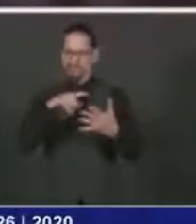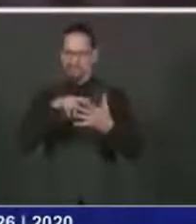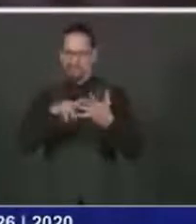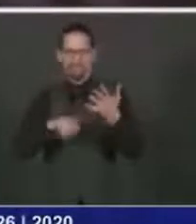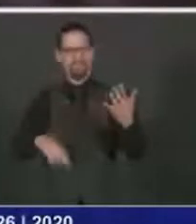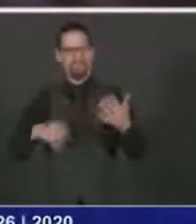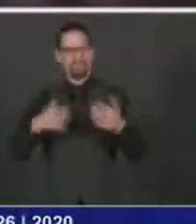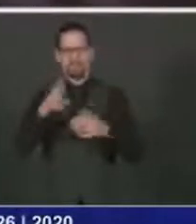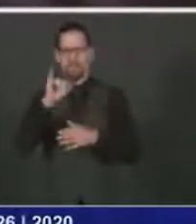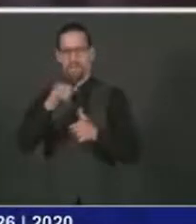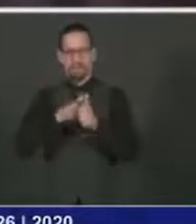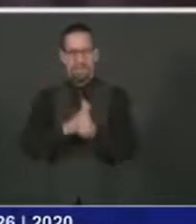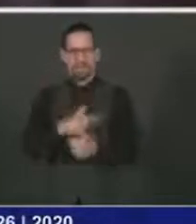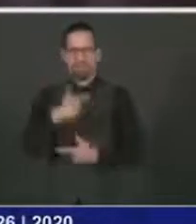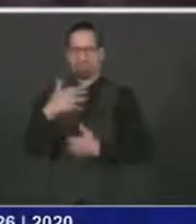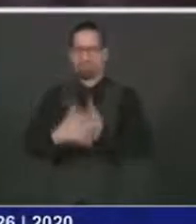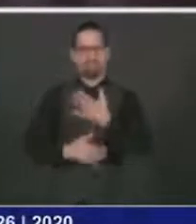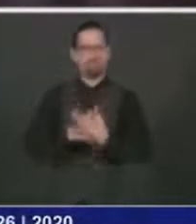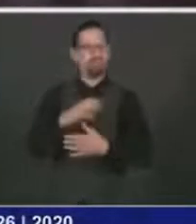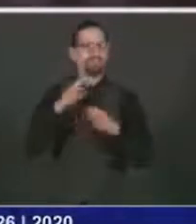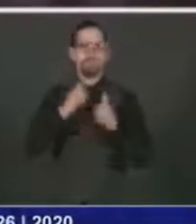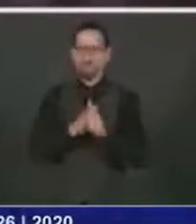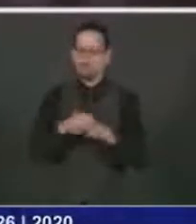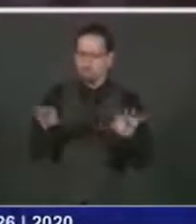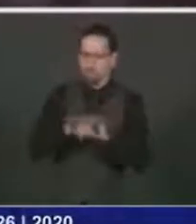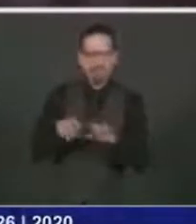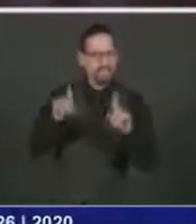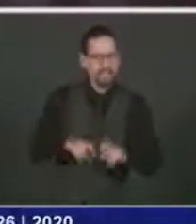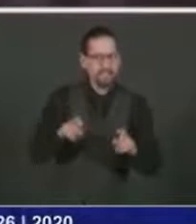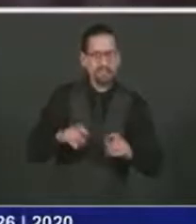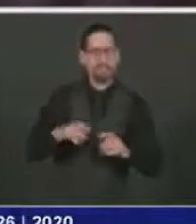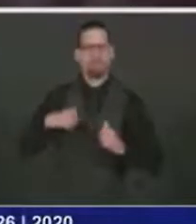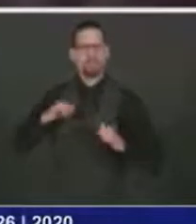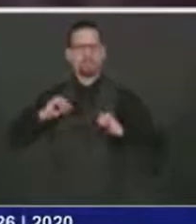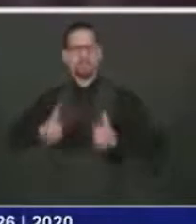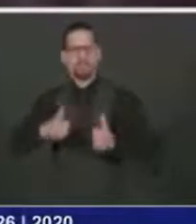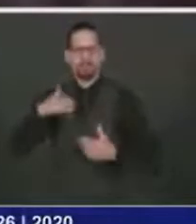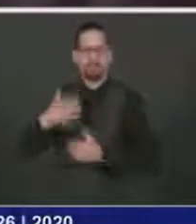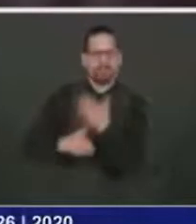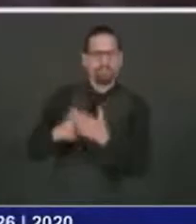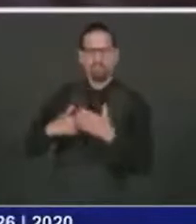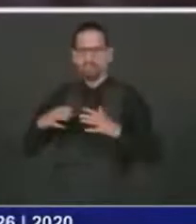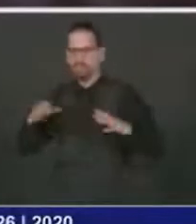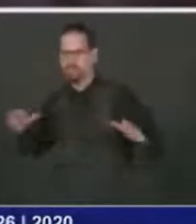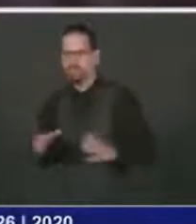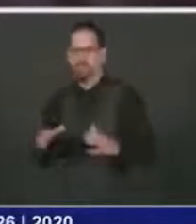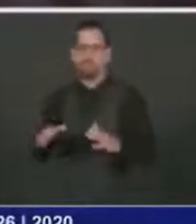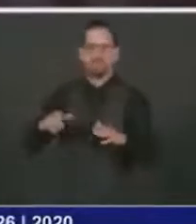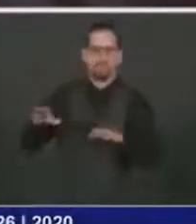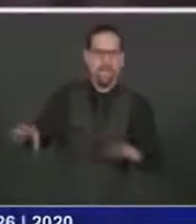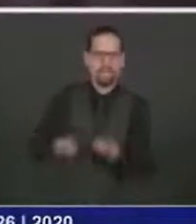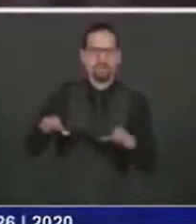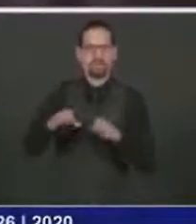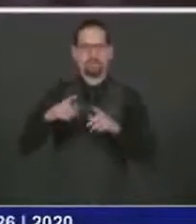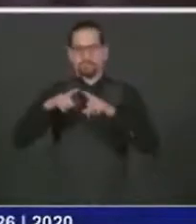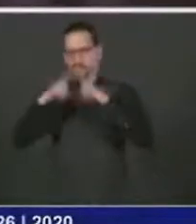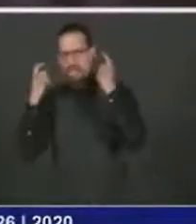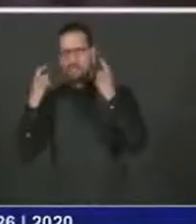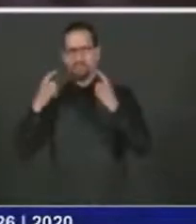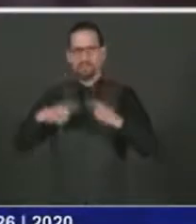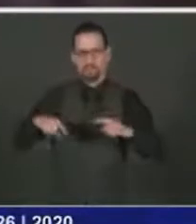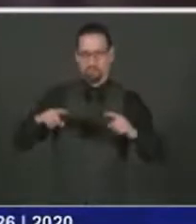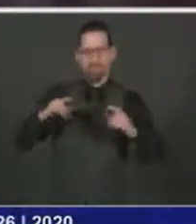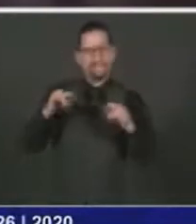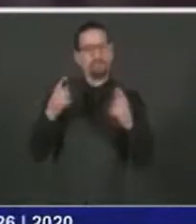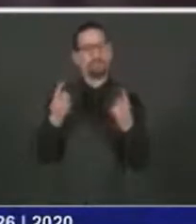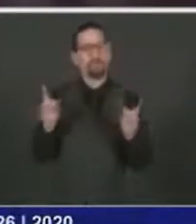has, aggressive testing, aggressive approach, mask wearing, is working. And so